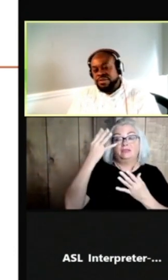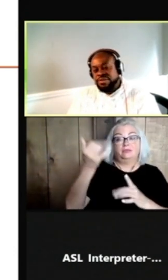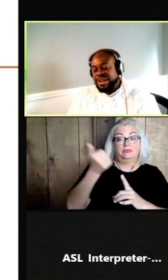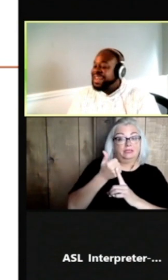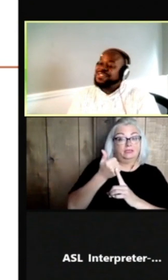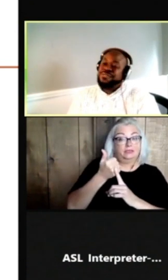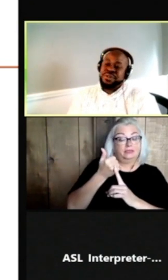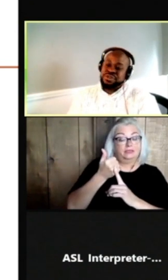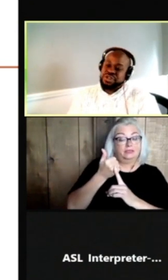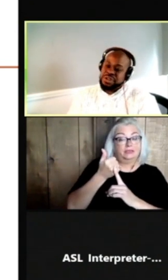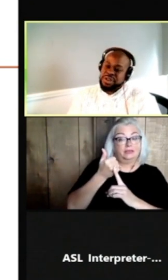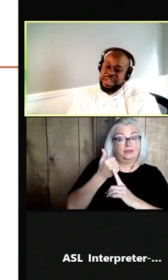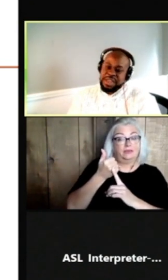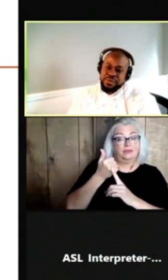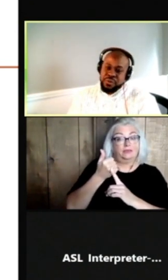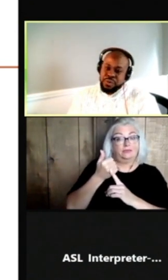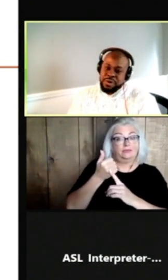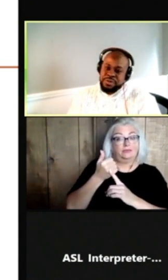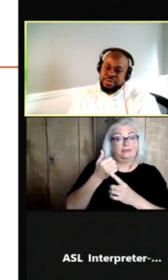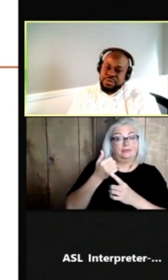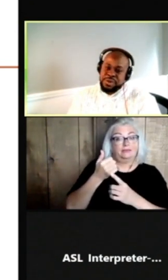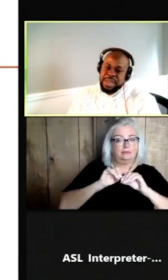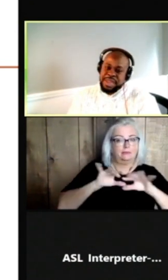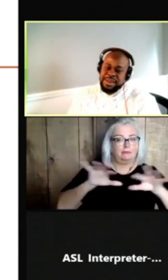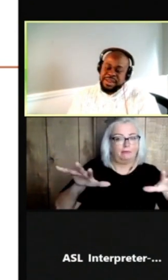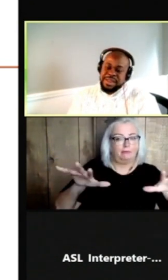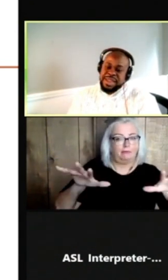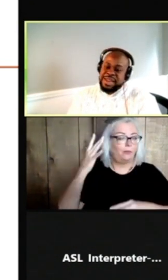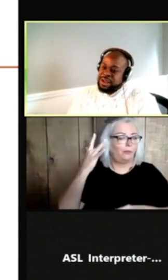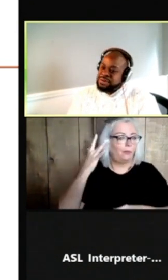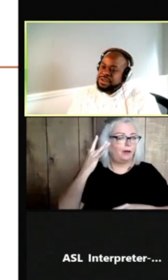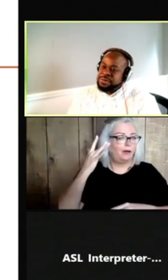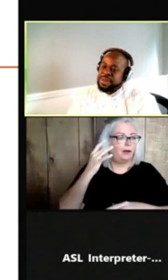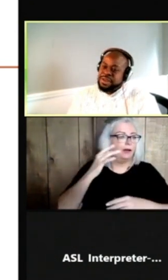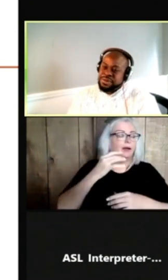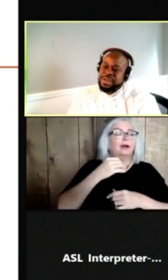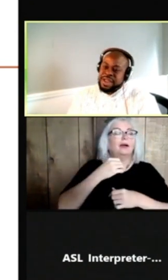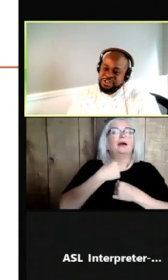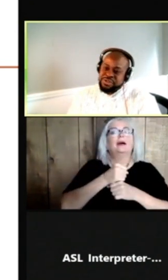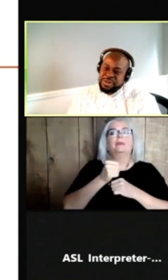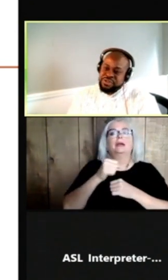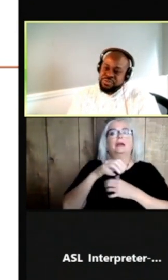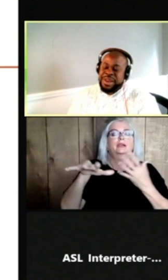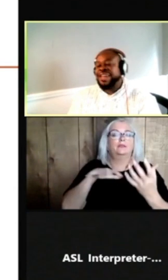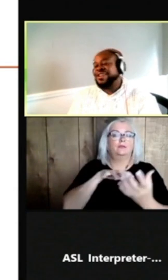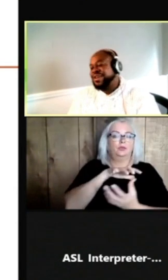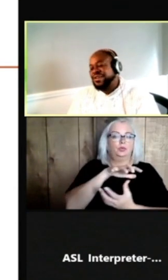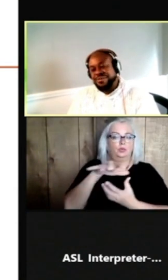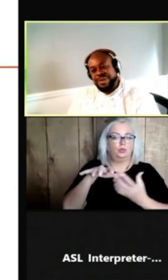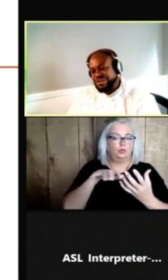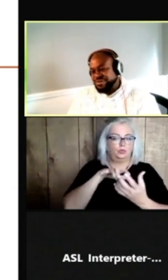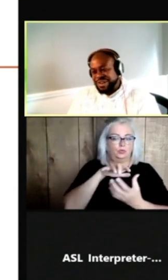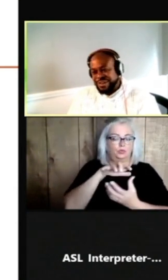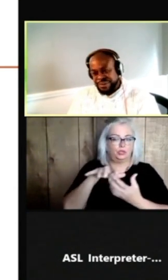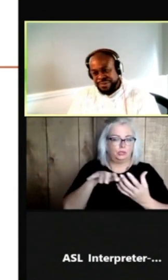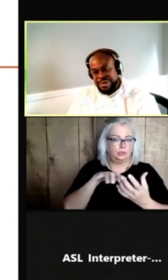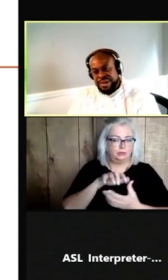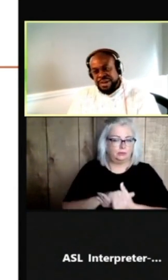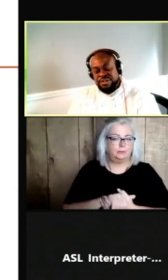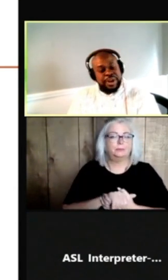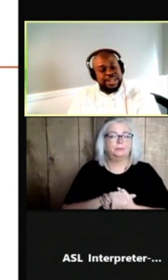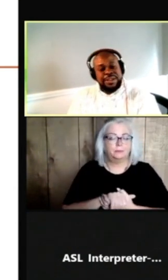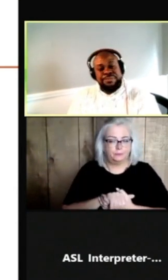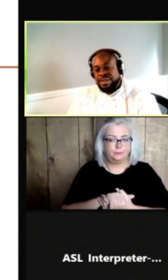out there to create confusion and or to create an outcome that goes contrary to what accurate information would give